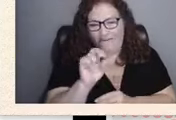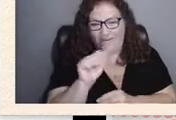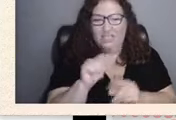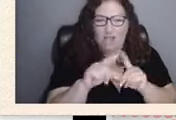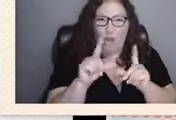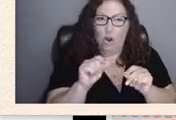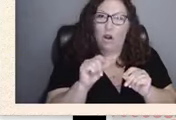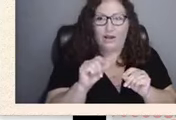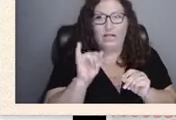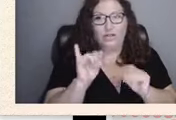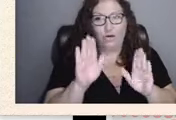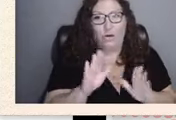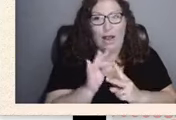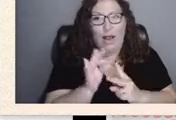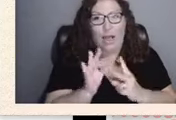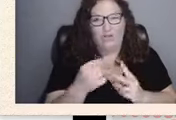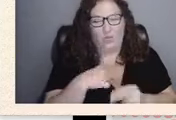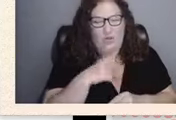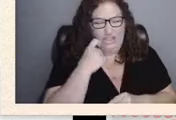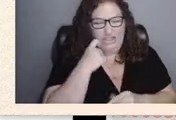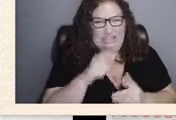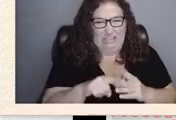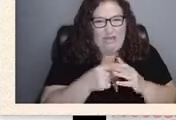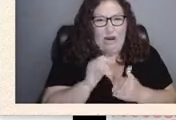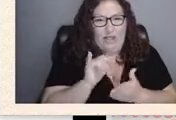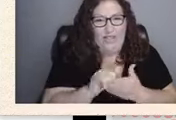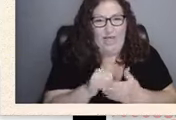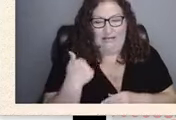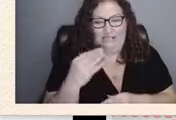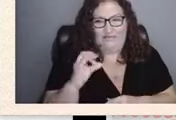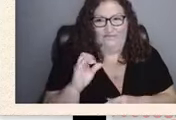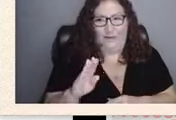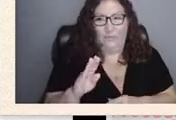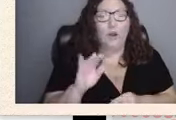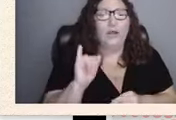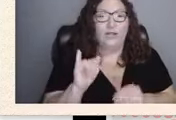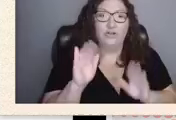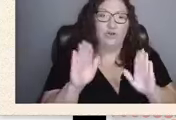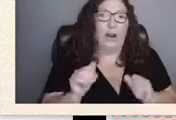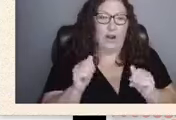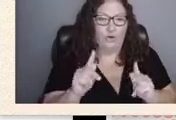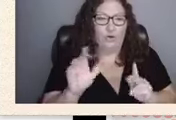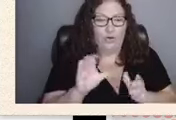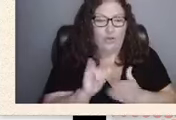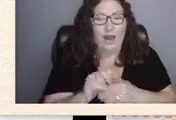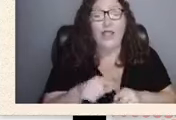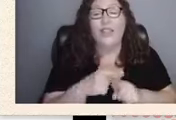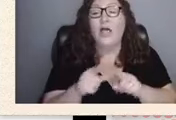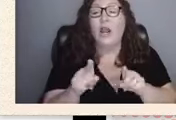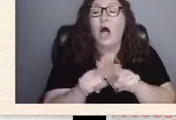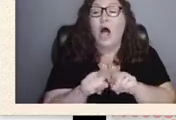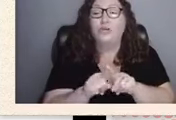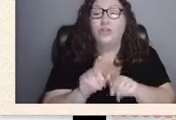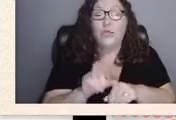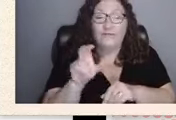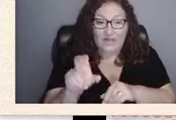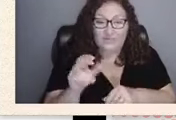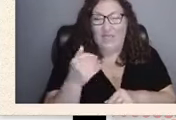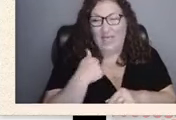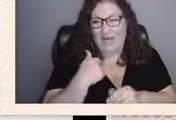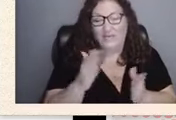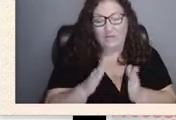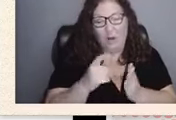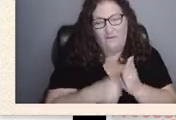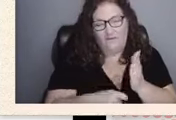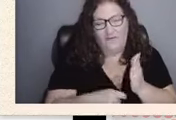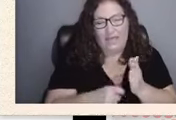great option. And we just launched that in February, so a great opportunity to do that. And then also our investments, they do have a small fee tied to them